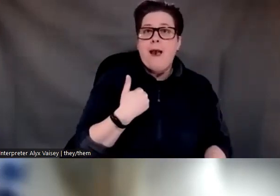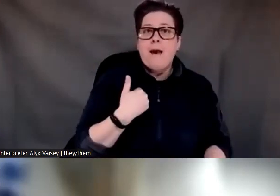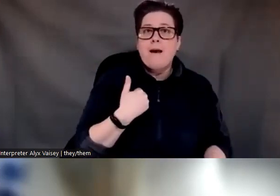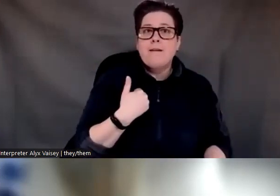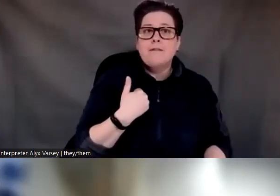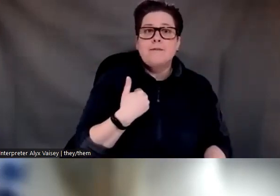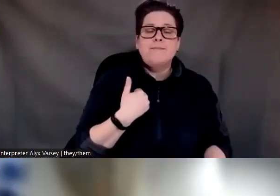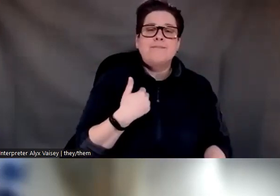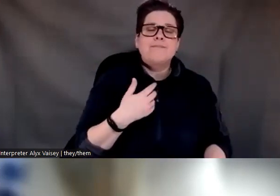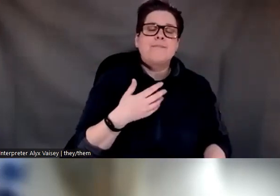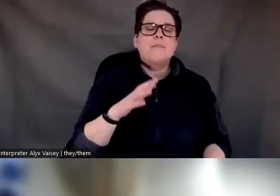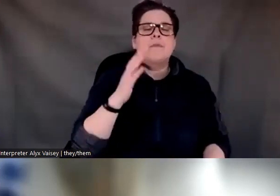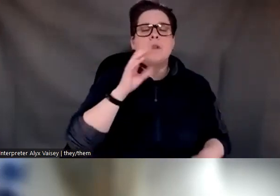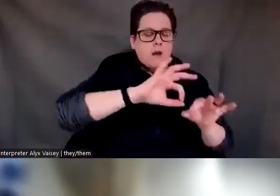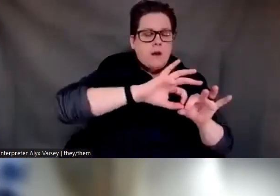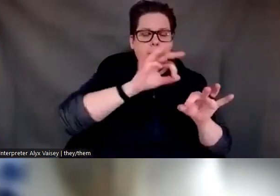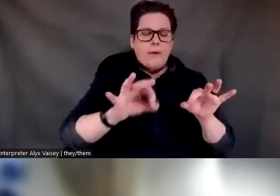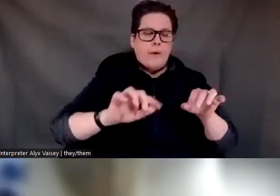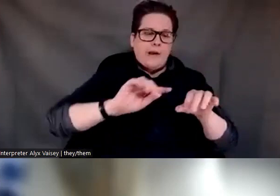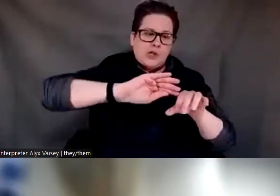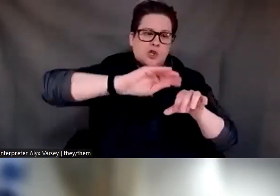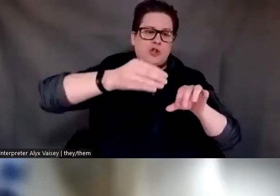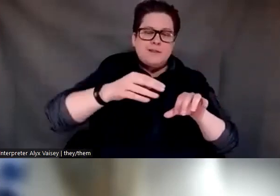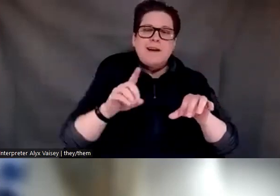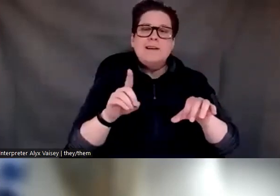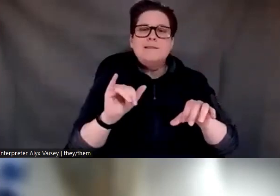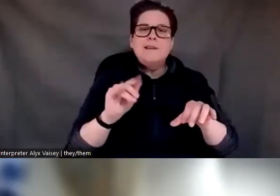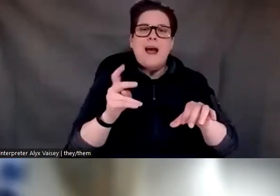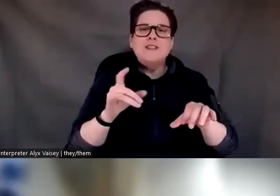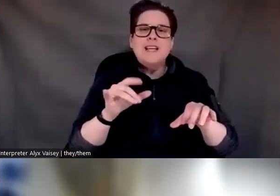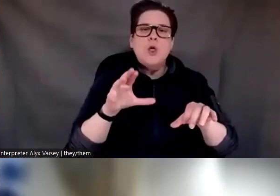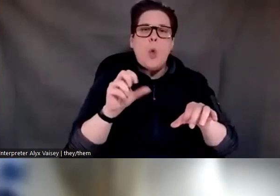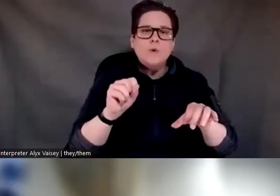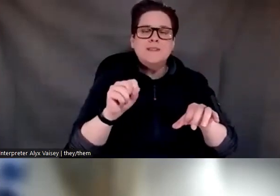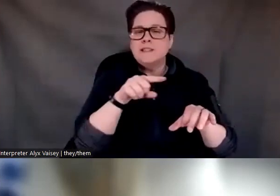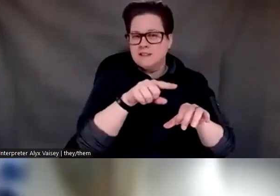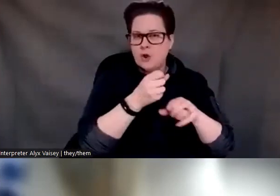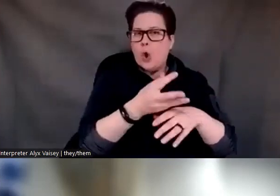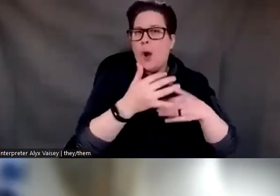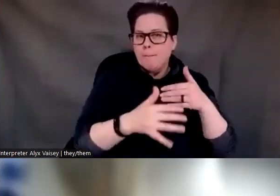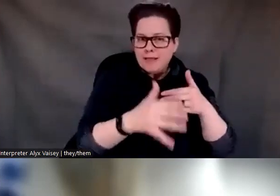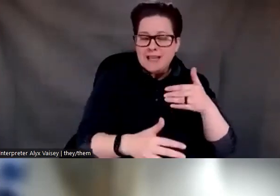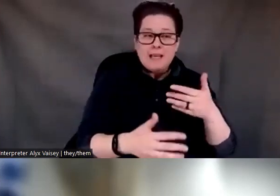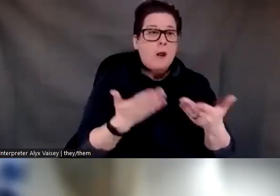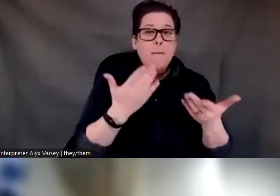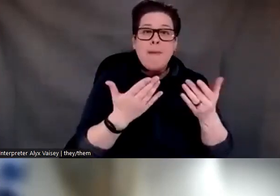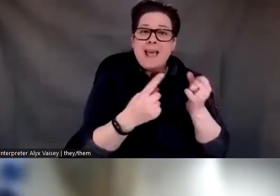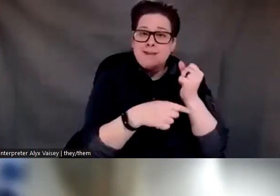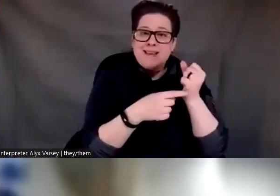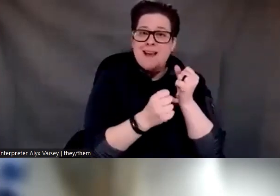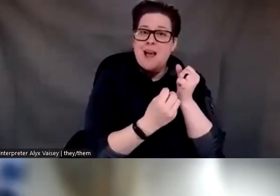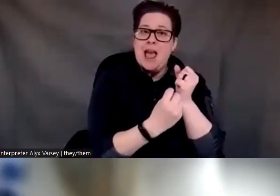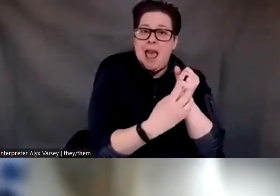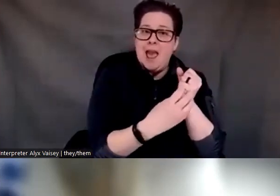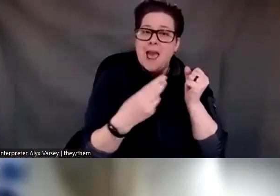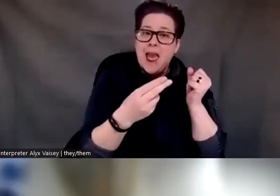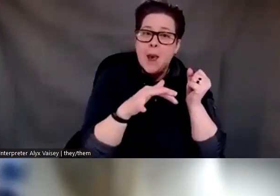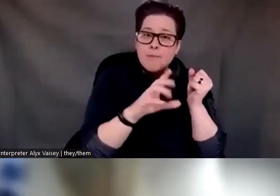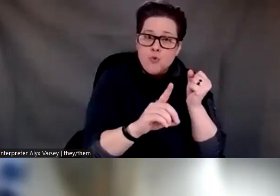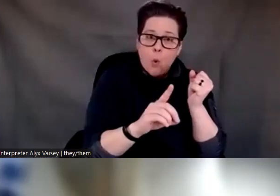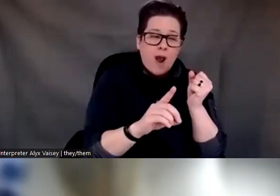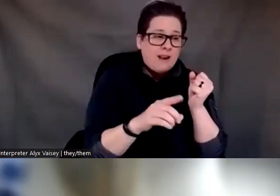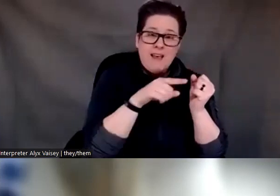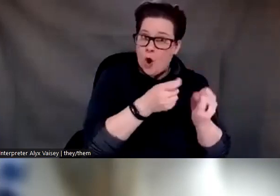called diverticulosis, where that's bleeding intermittently, even if they have hemorrhoids, anything that causes